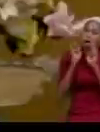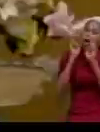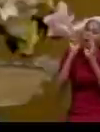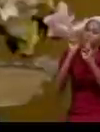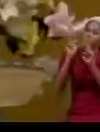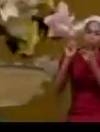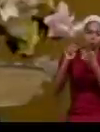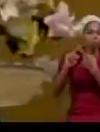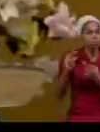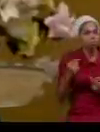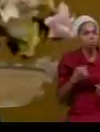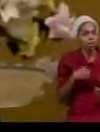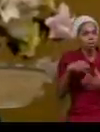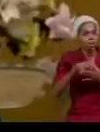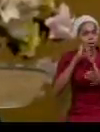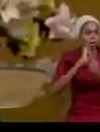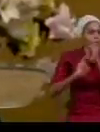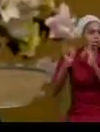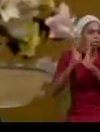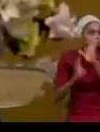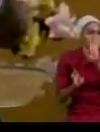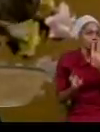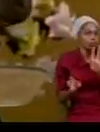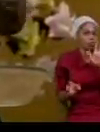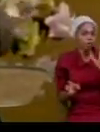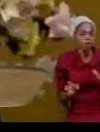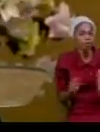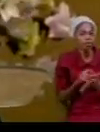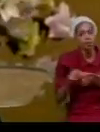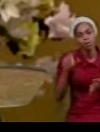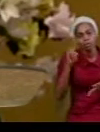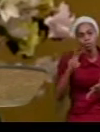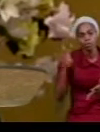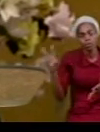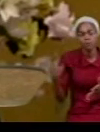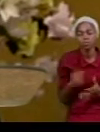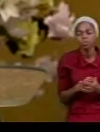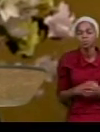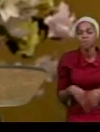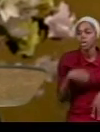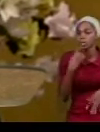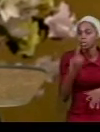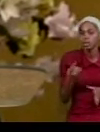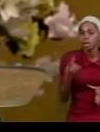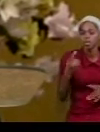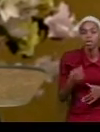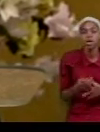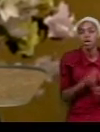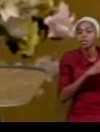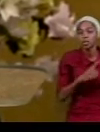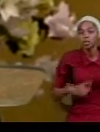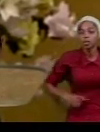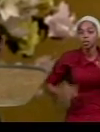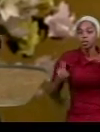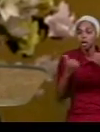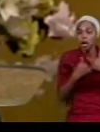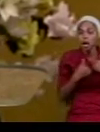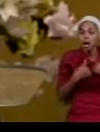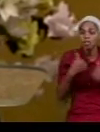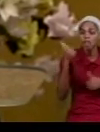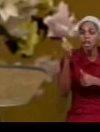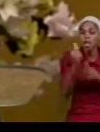Isaiah chapter 45, verse 22, right from the Old Testament, God has had every man